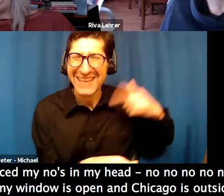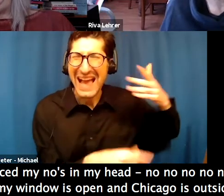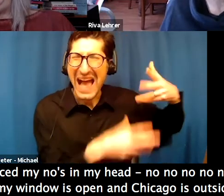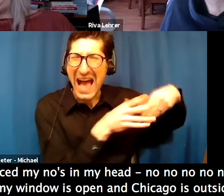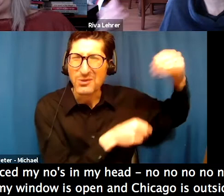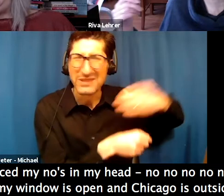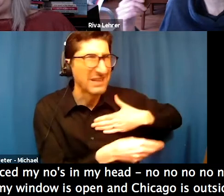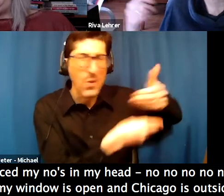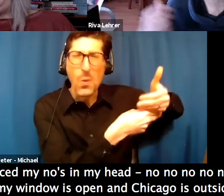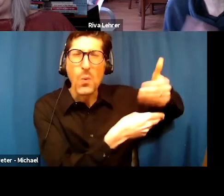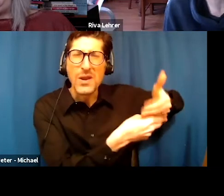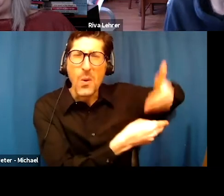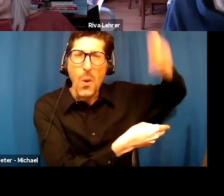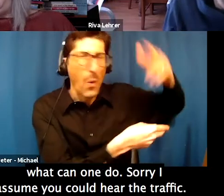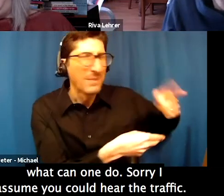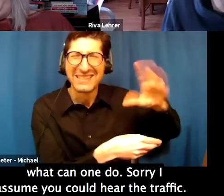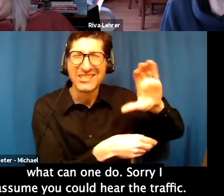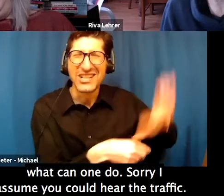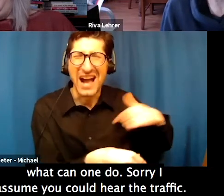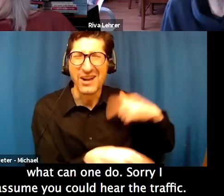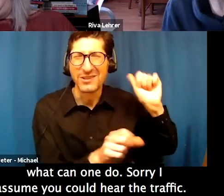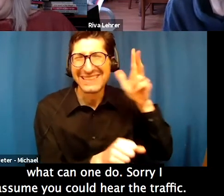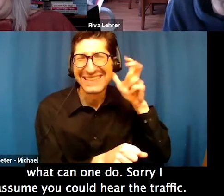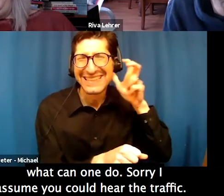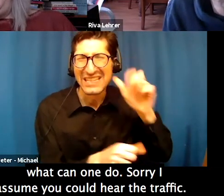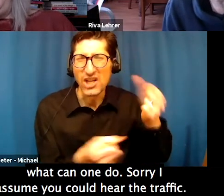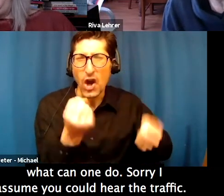Chicago is outside. What can one do?